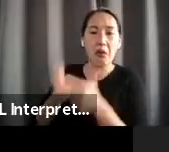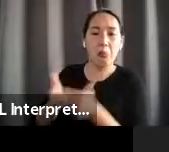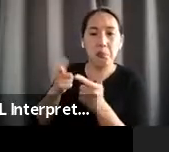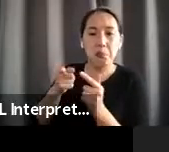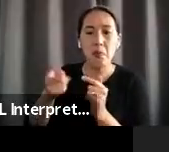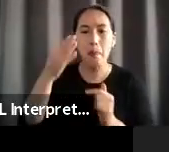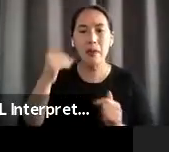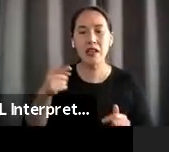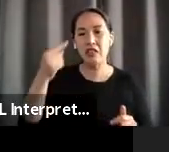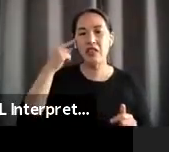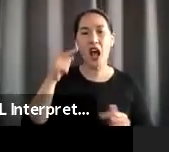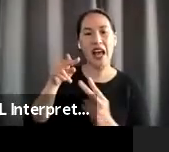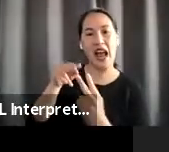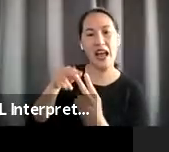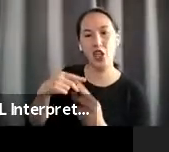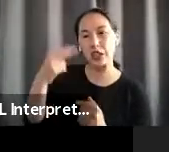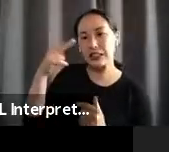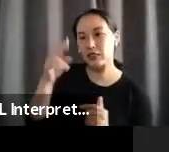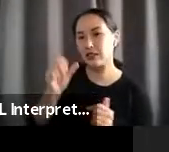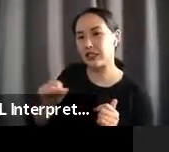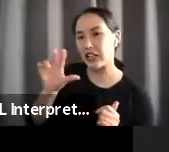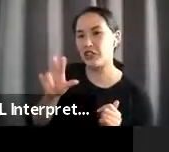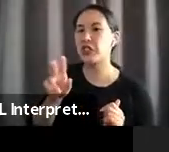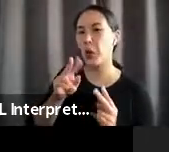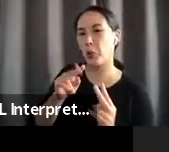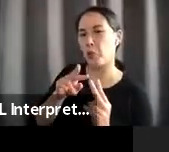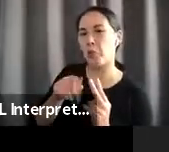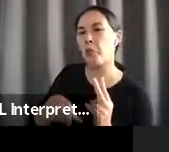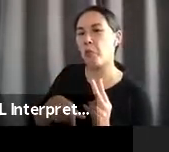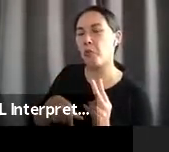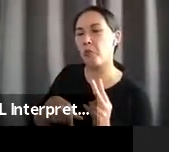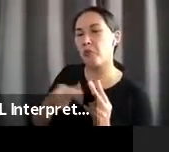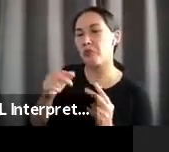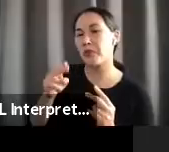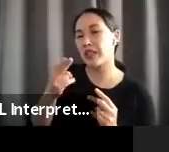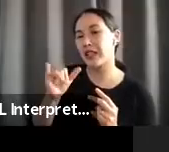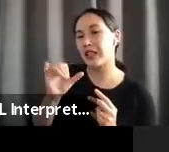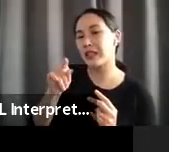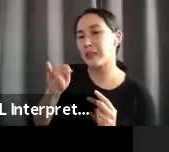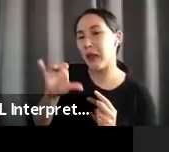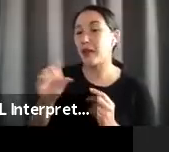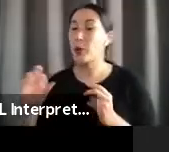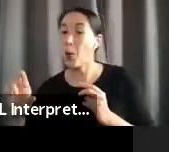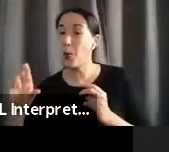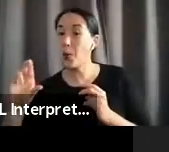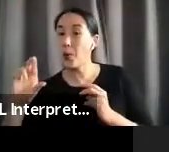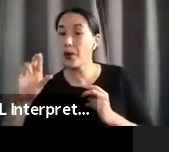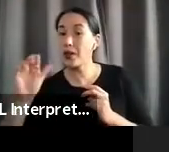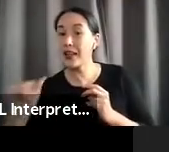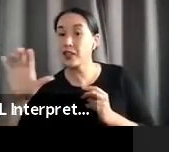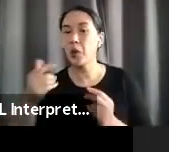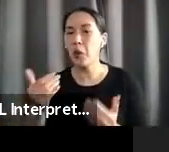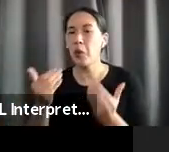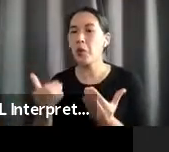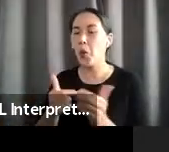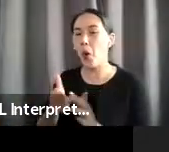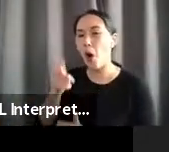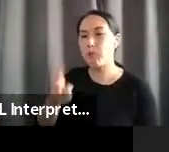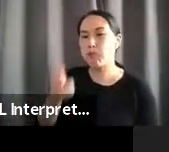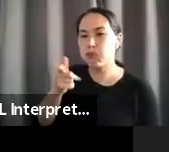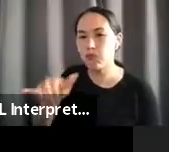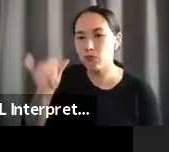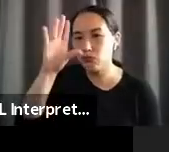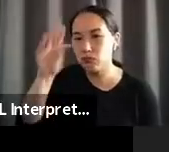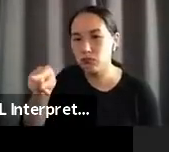thought he was either Hispanic or Asian, right? And so Joseph Aledo here, okay, this is also